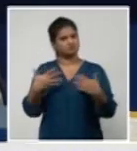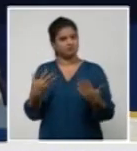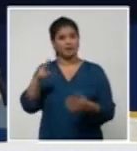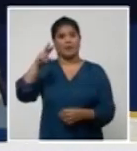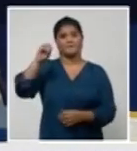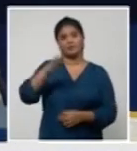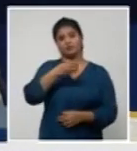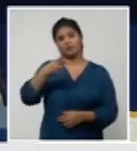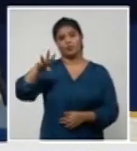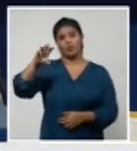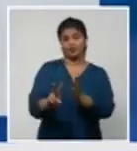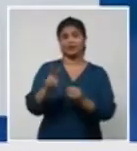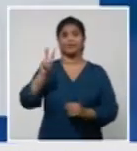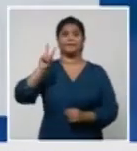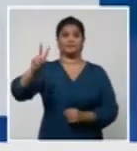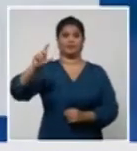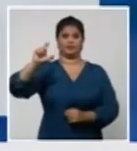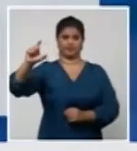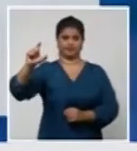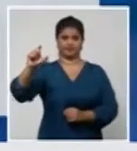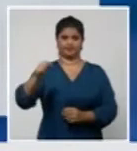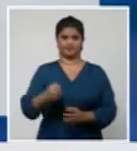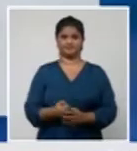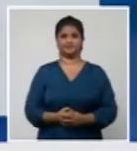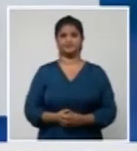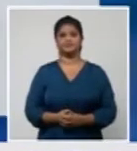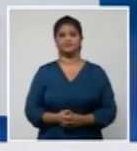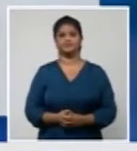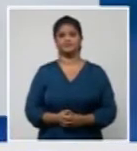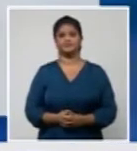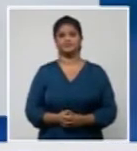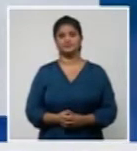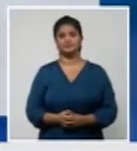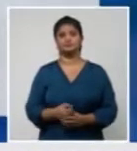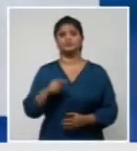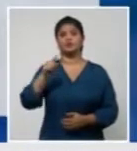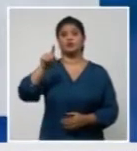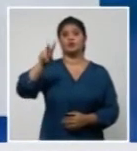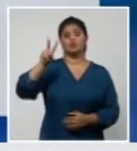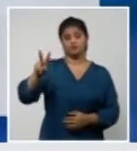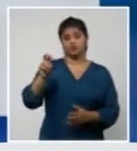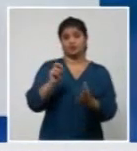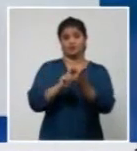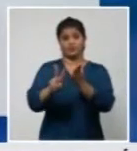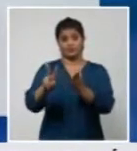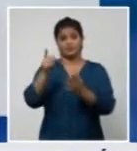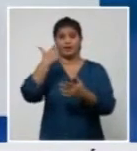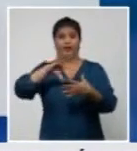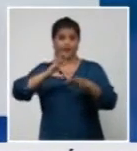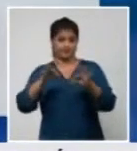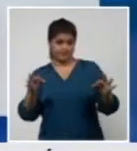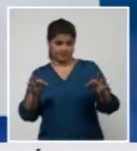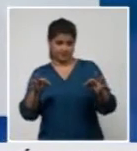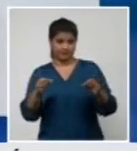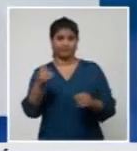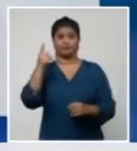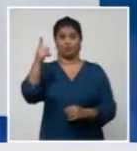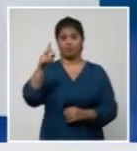confirmed cases yesterday, 12 are from the province of Artemisa, and 1 is from Villa